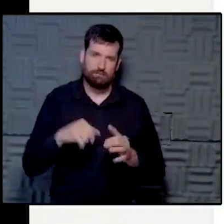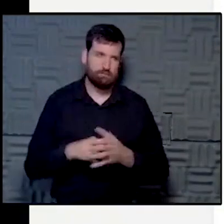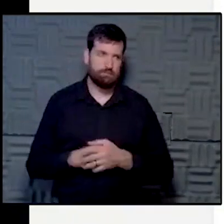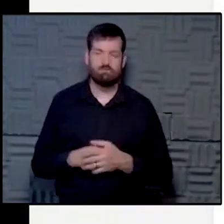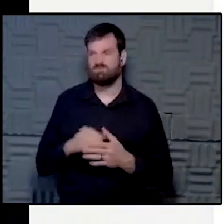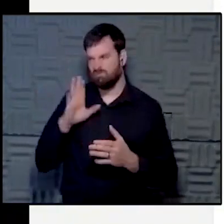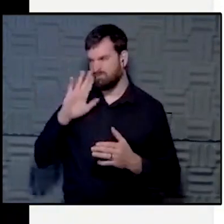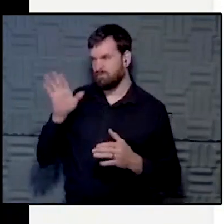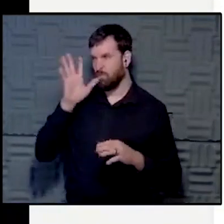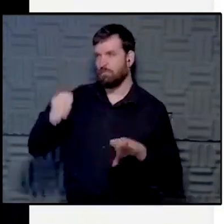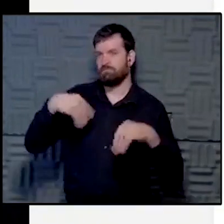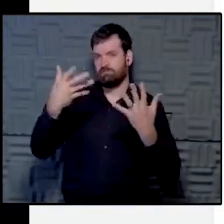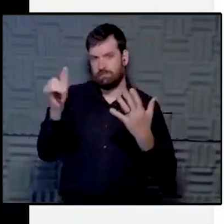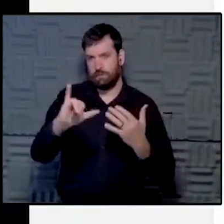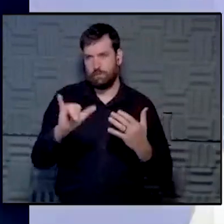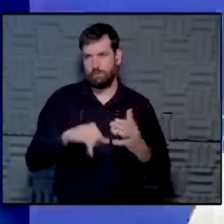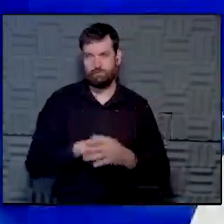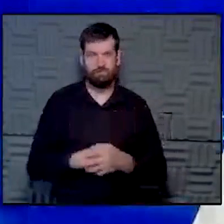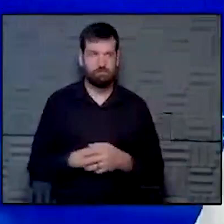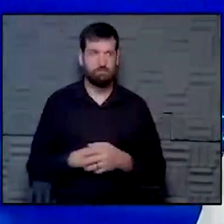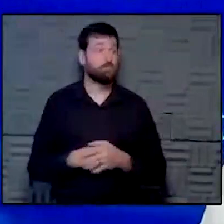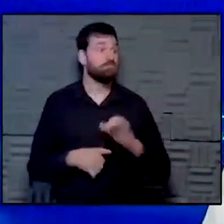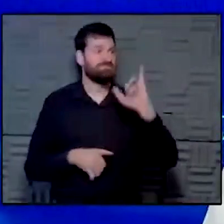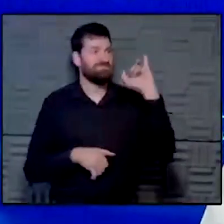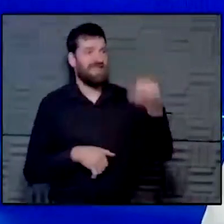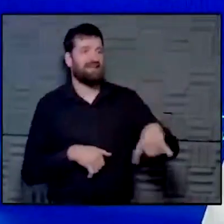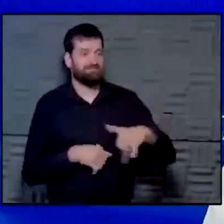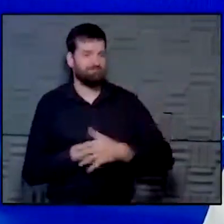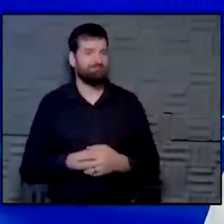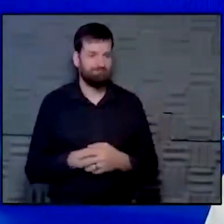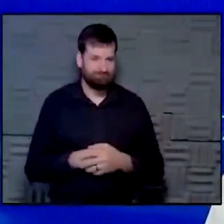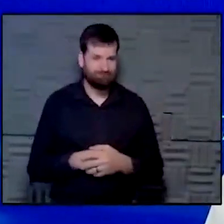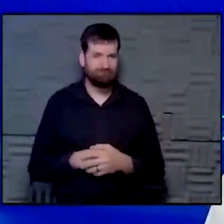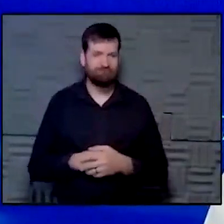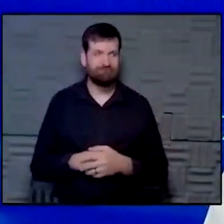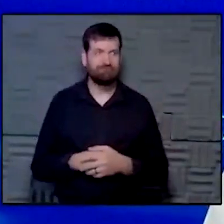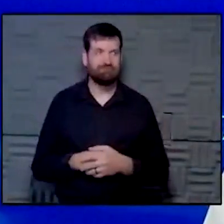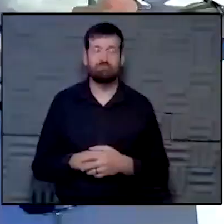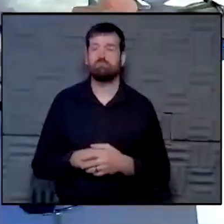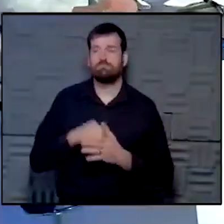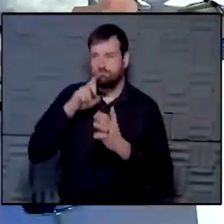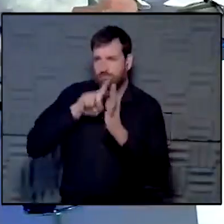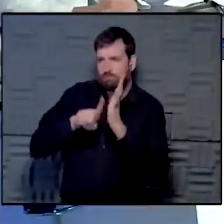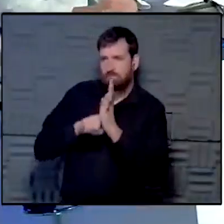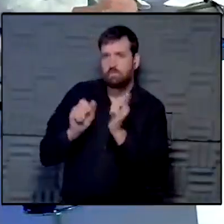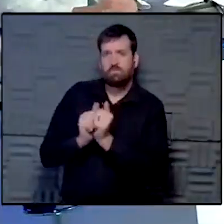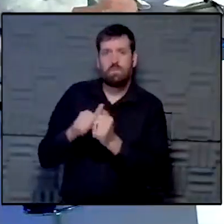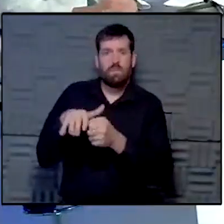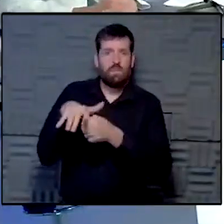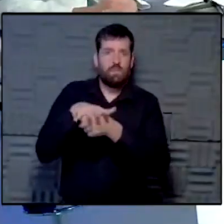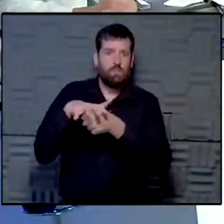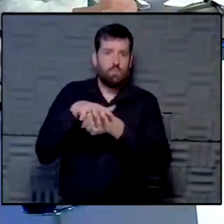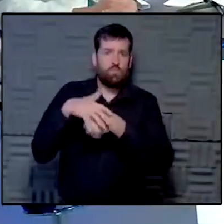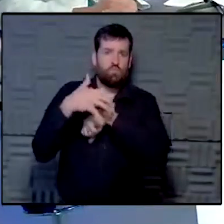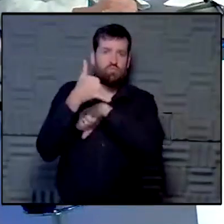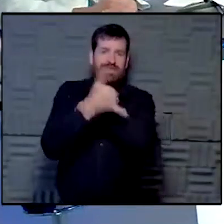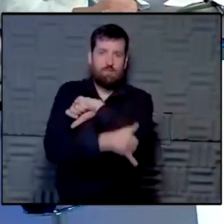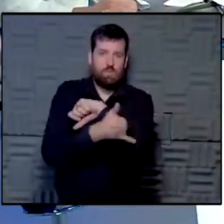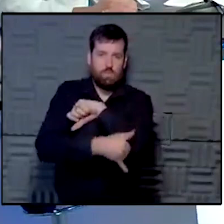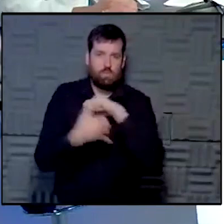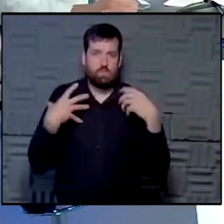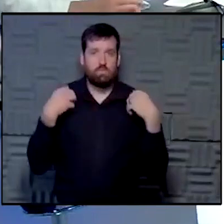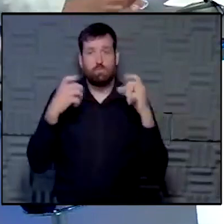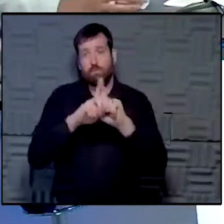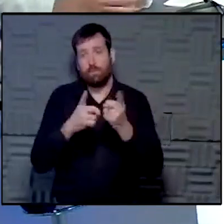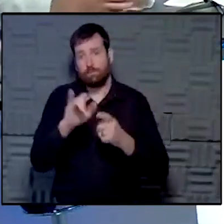doing it. I know we're going to be giving him as well. So that's it. All right. Yeah, and I think, check with your local county health department